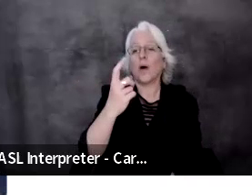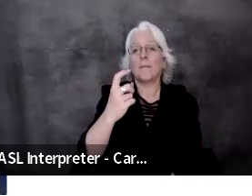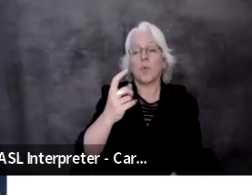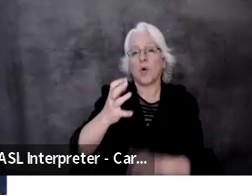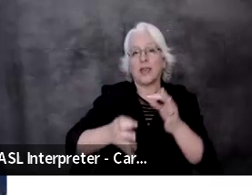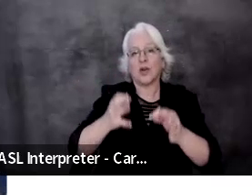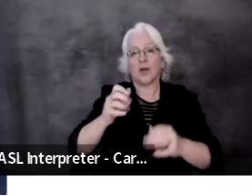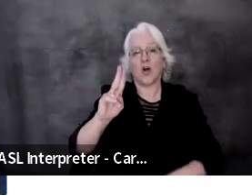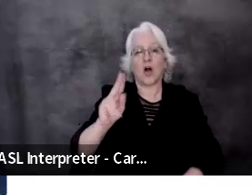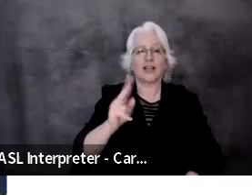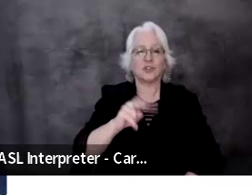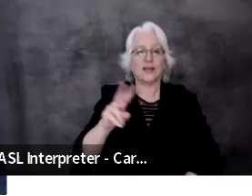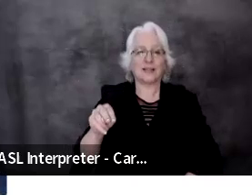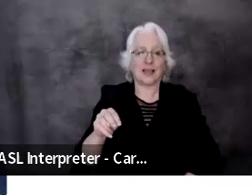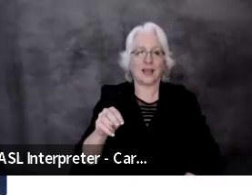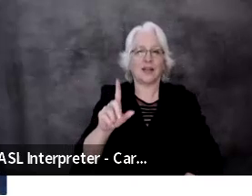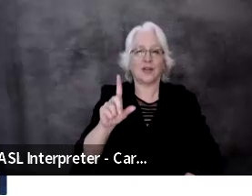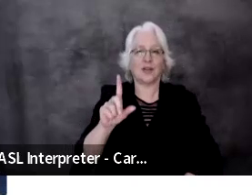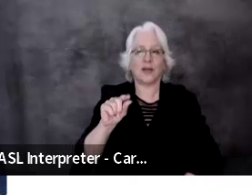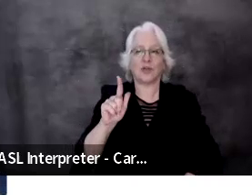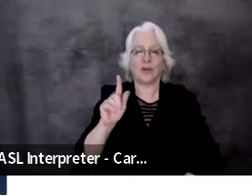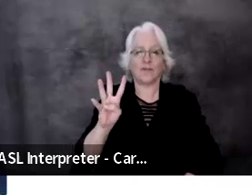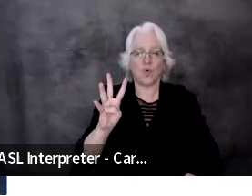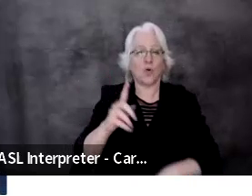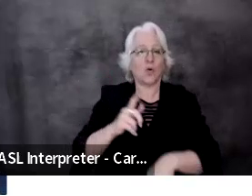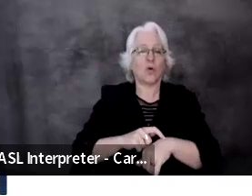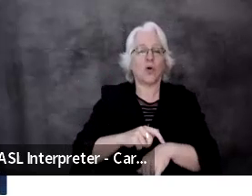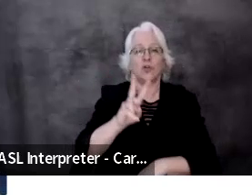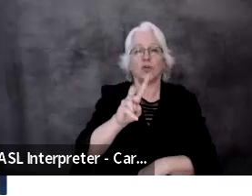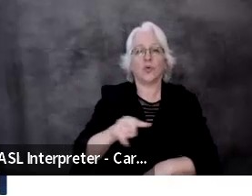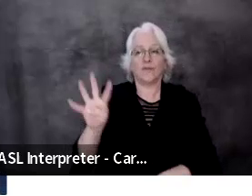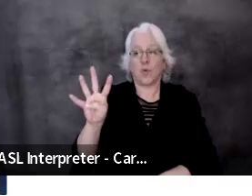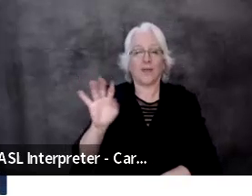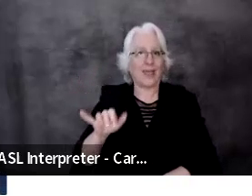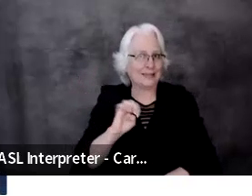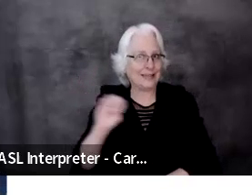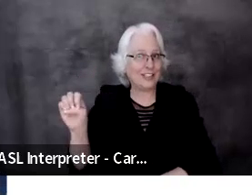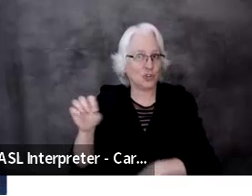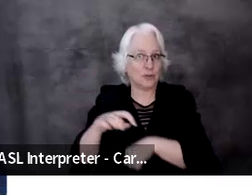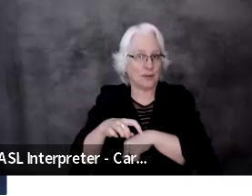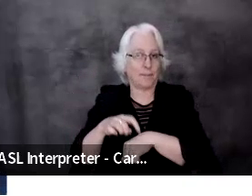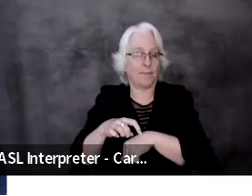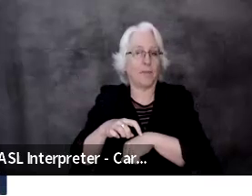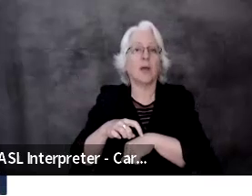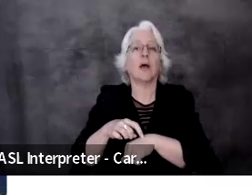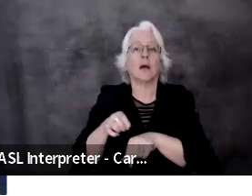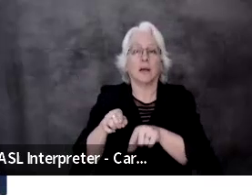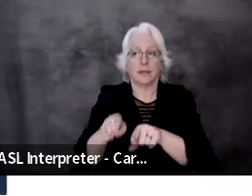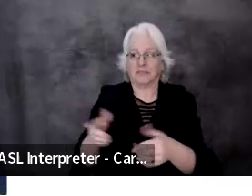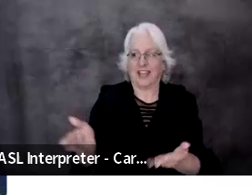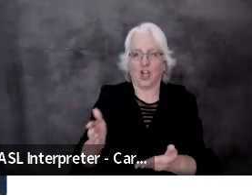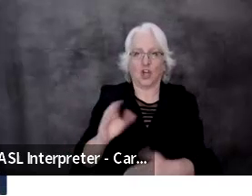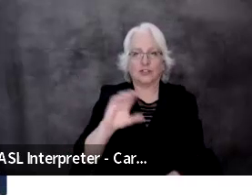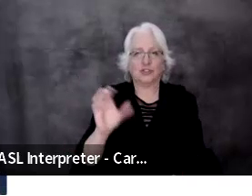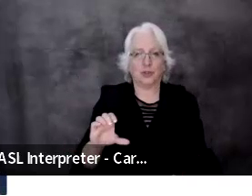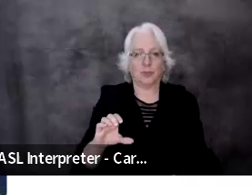22nd, 2024, from 2 to 4 p.m. Eastern Time on Zoom at the link shown